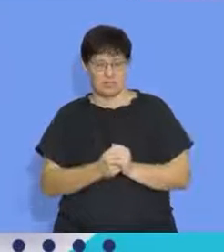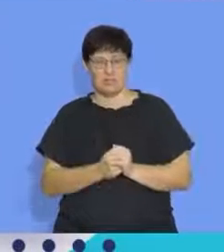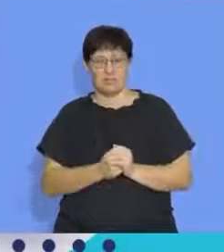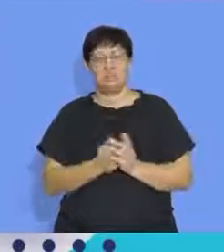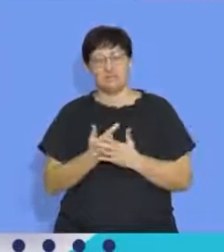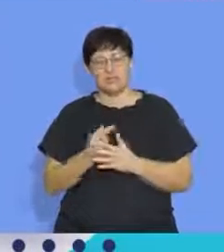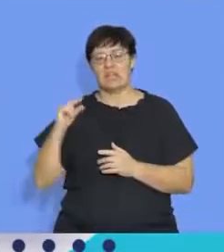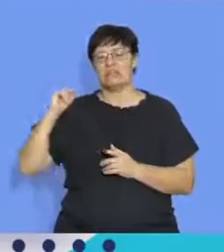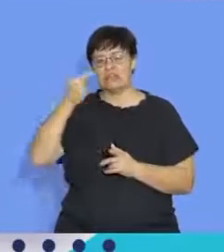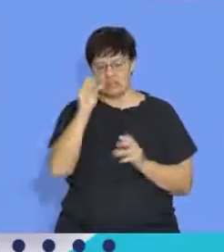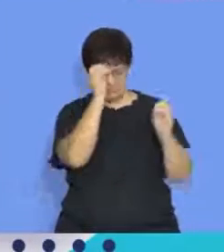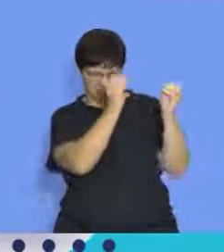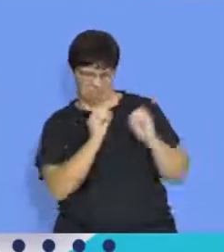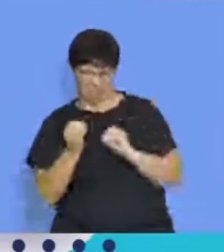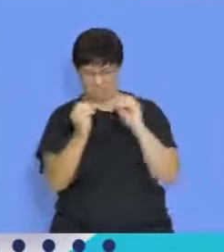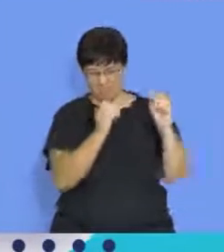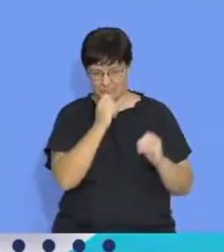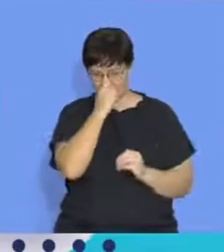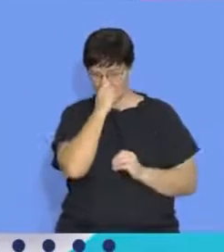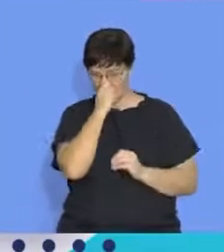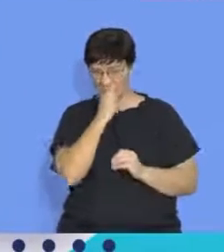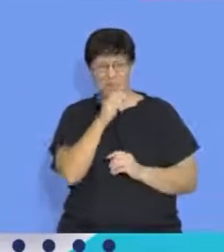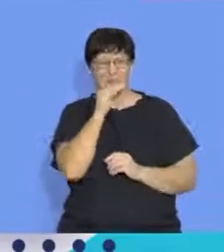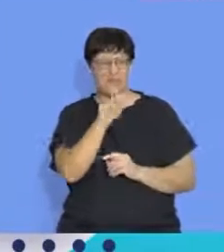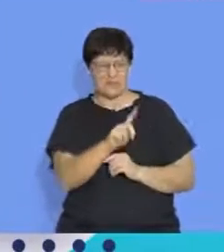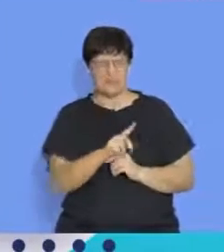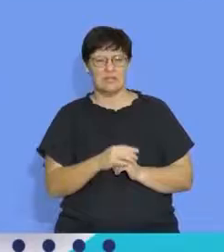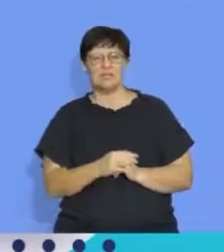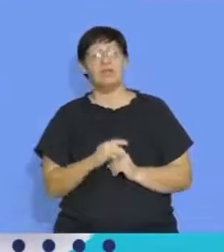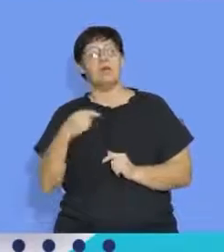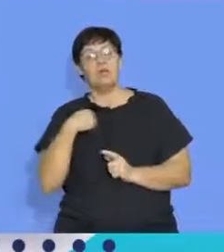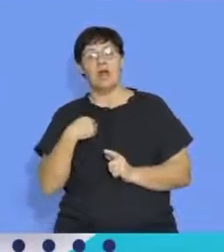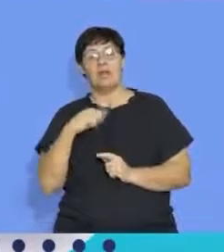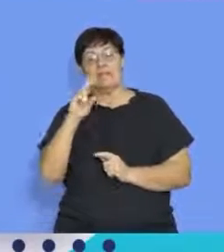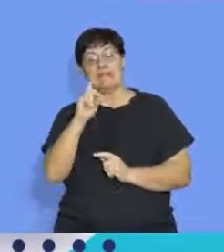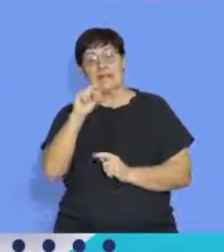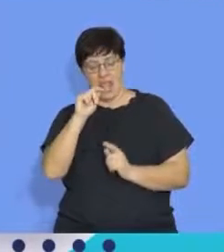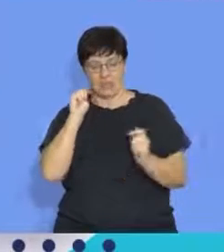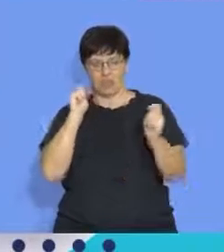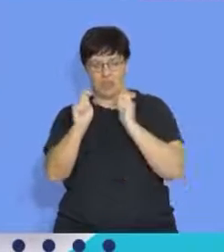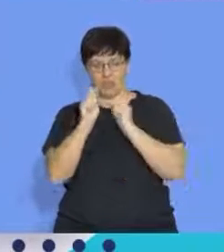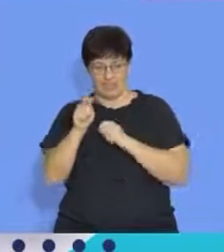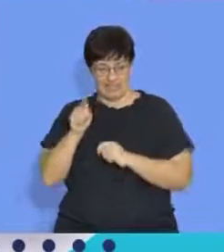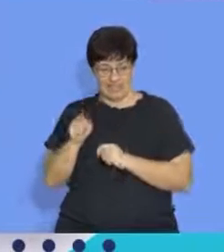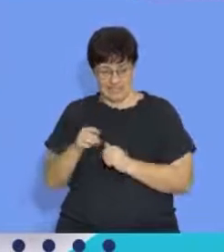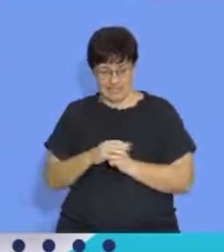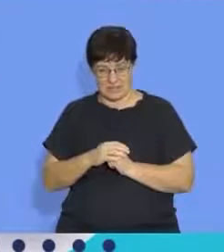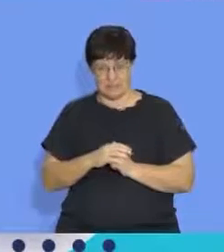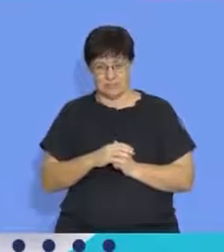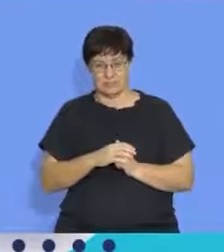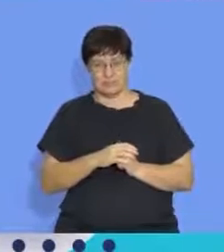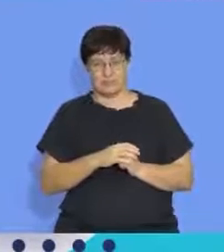genetic engineering. What does genetic engineering mean? It means we change the DNA. Now, for those people who